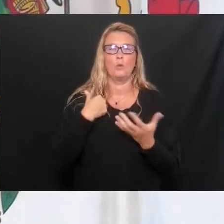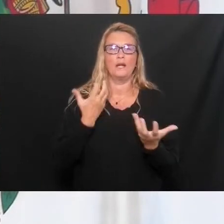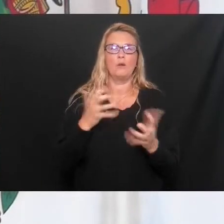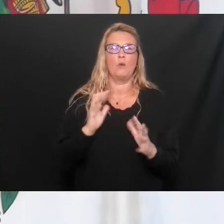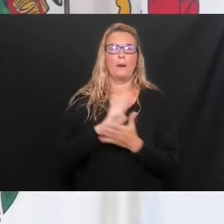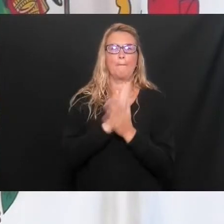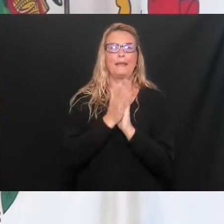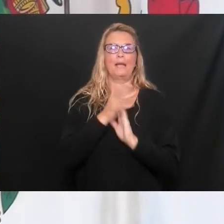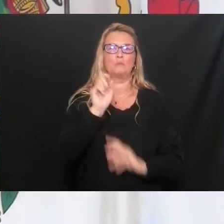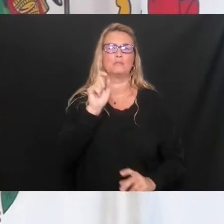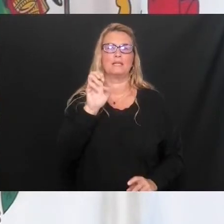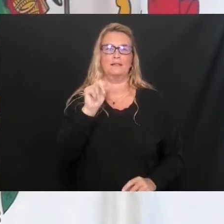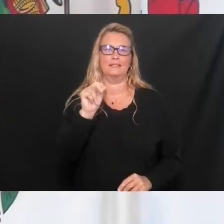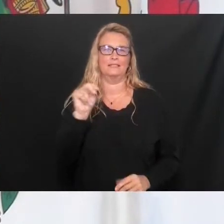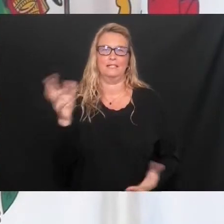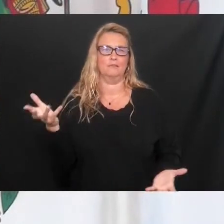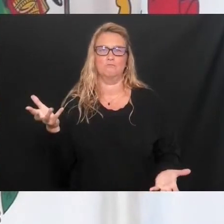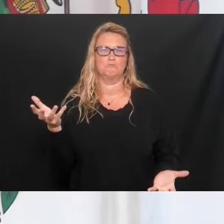Tennessee.